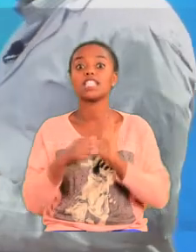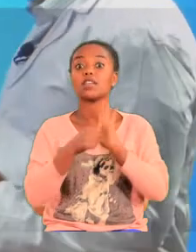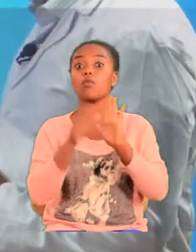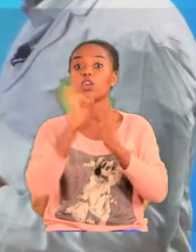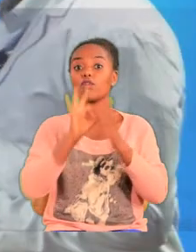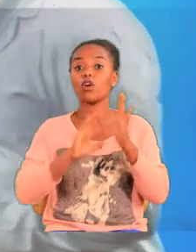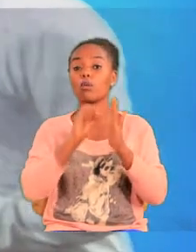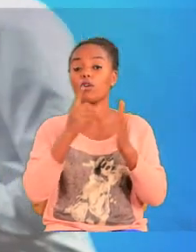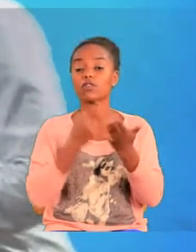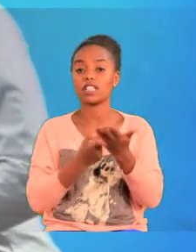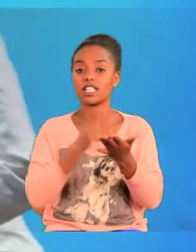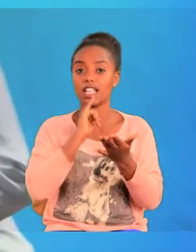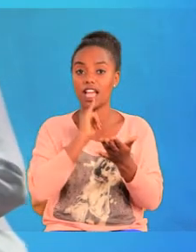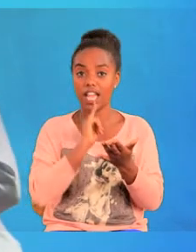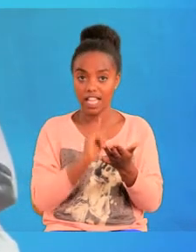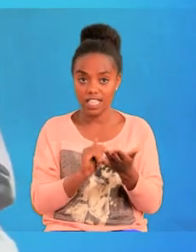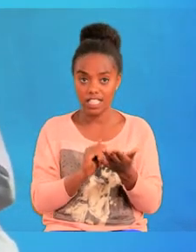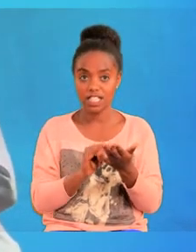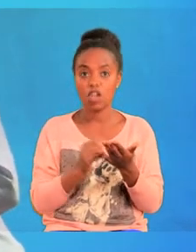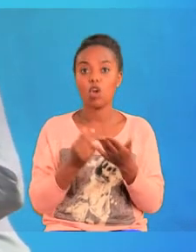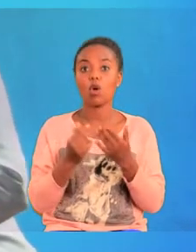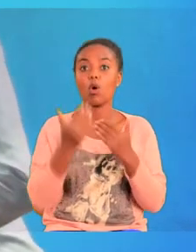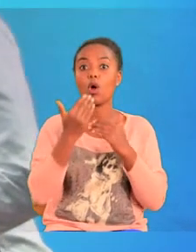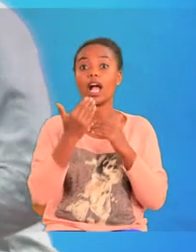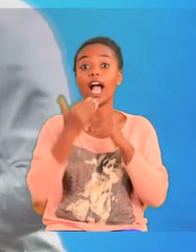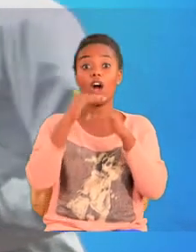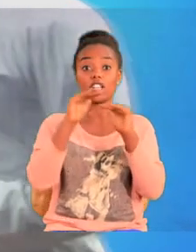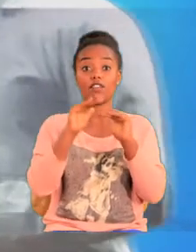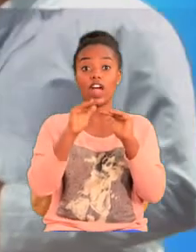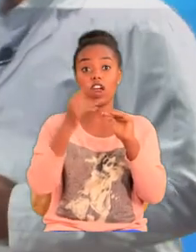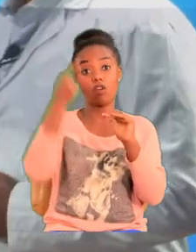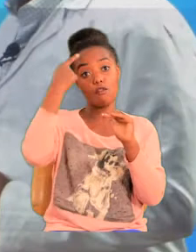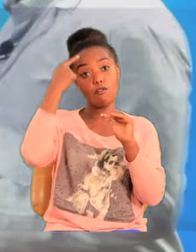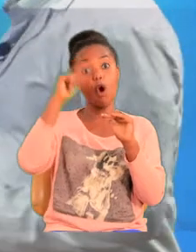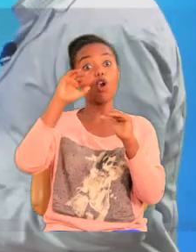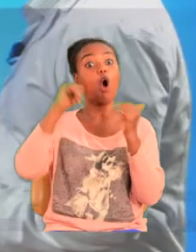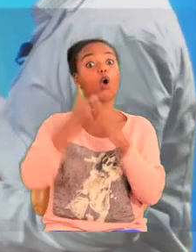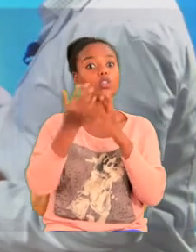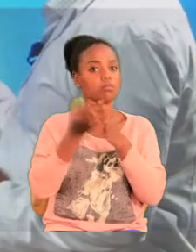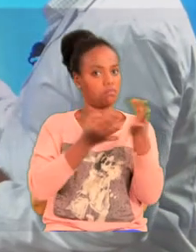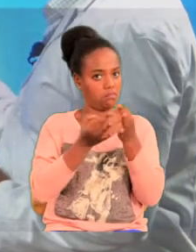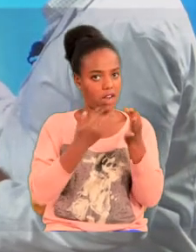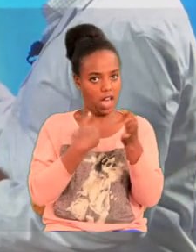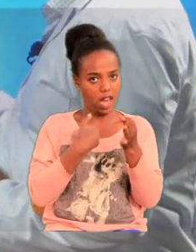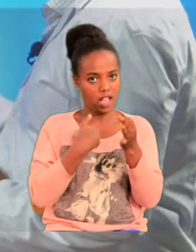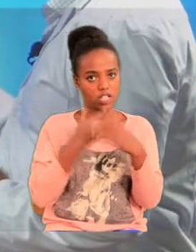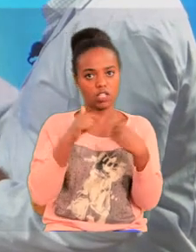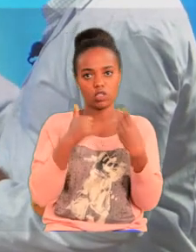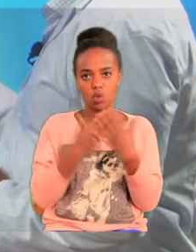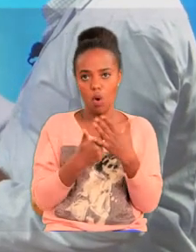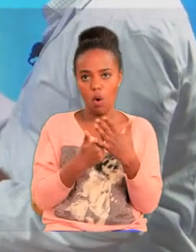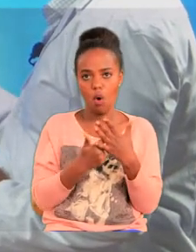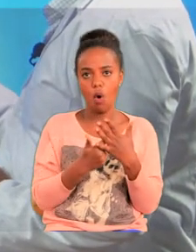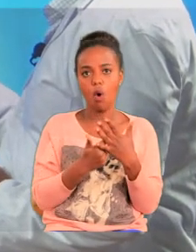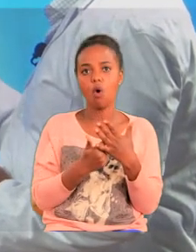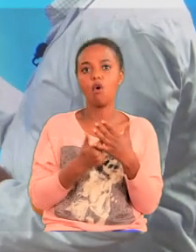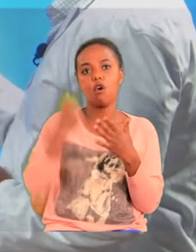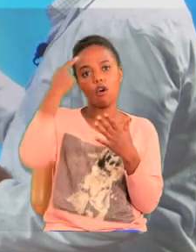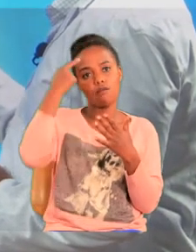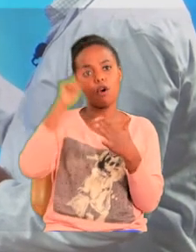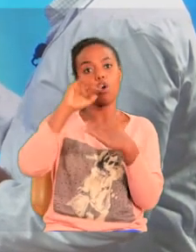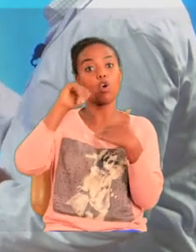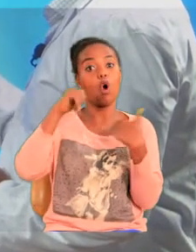this one, it is the quantifier is this for all. Therefore, here it is for